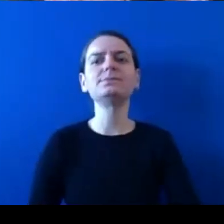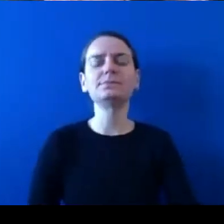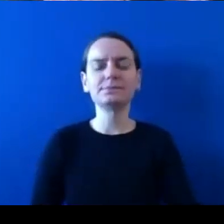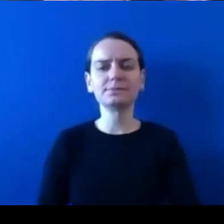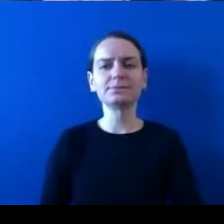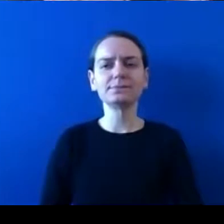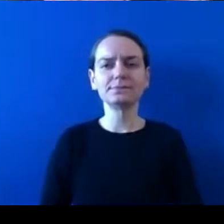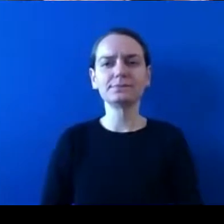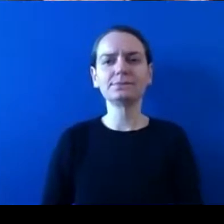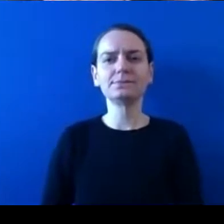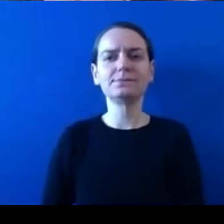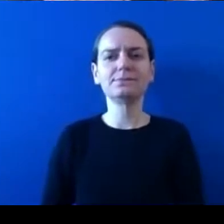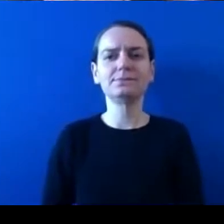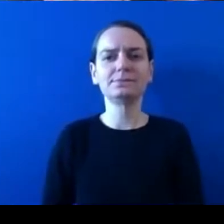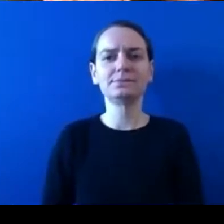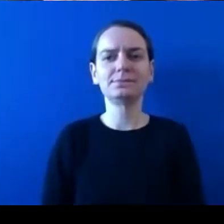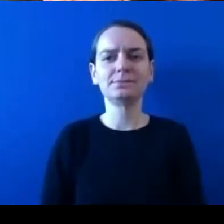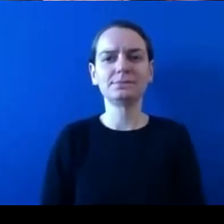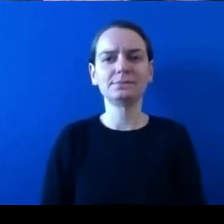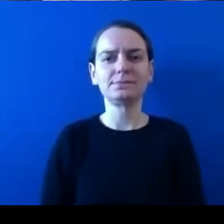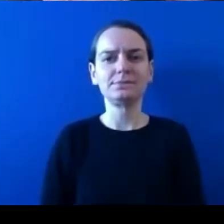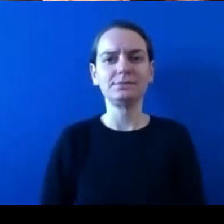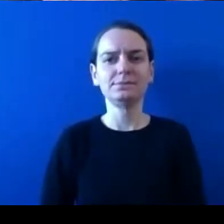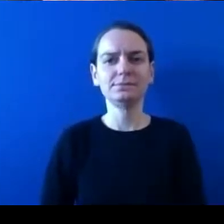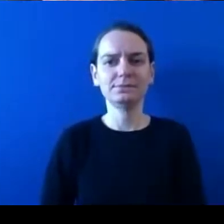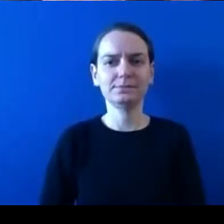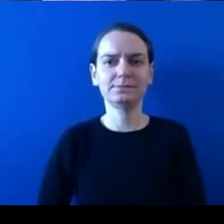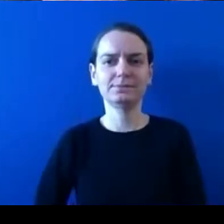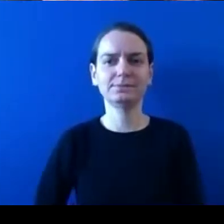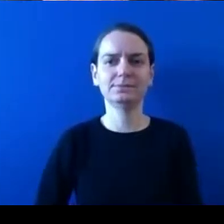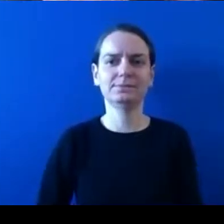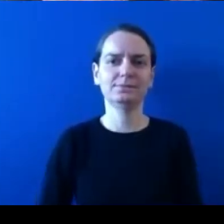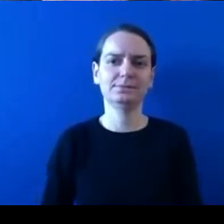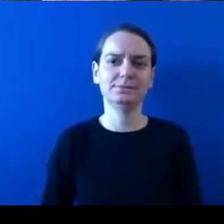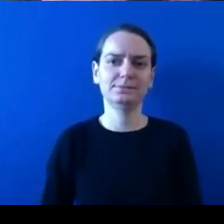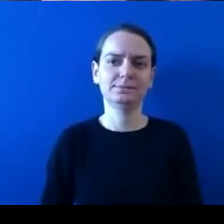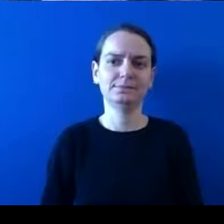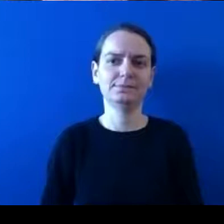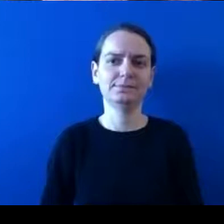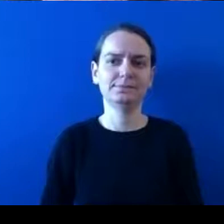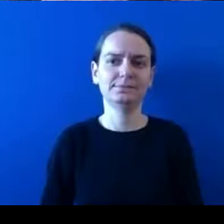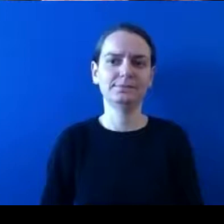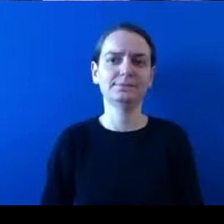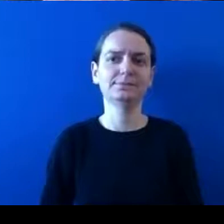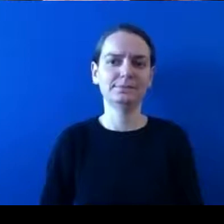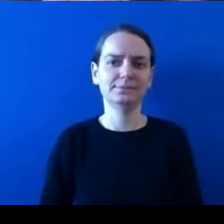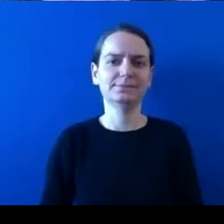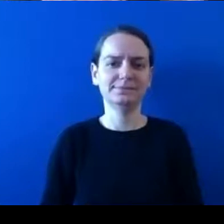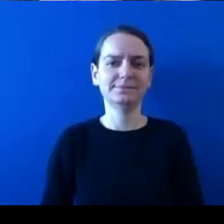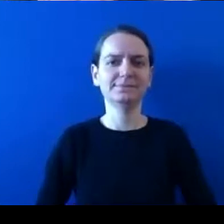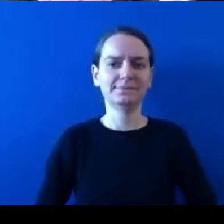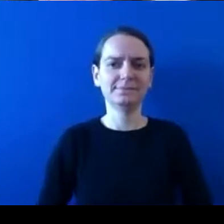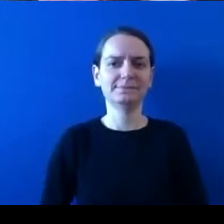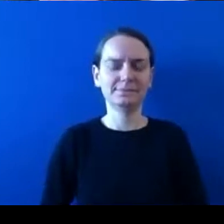not. So have a little elevator speech on what it means and how your vision works, and